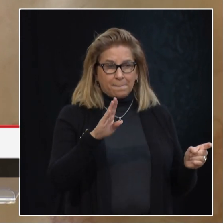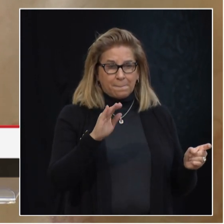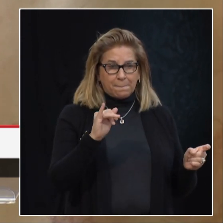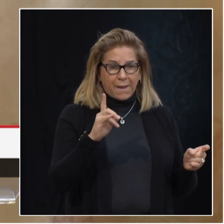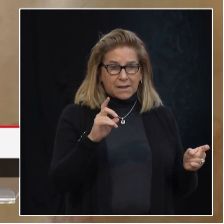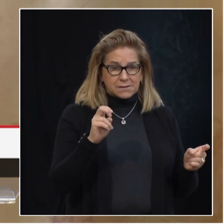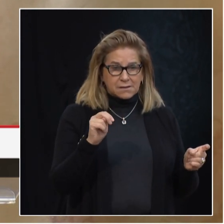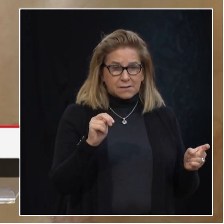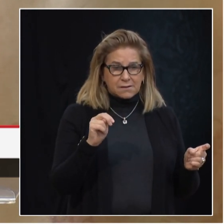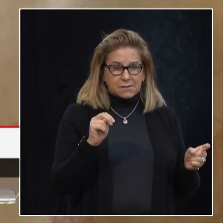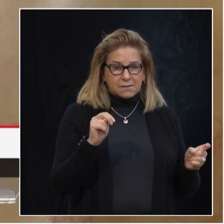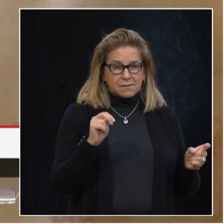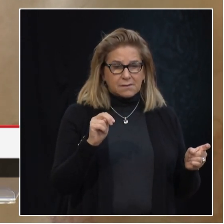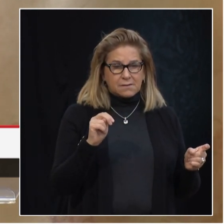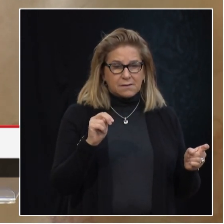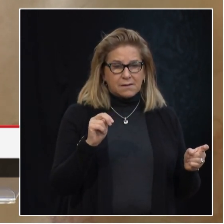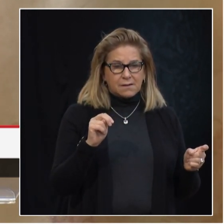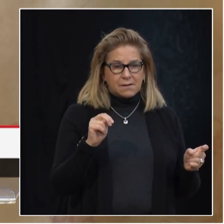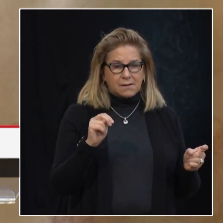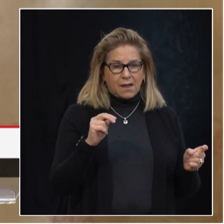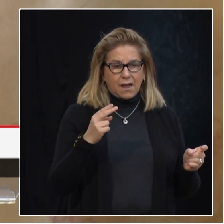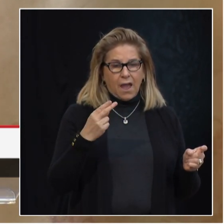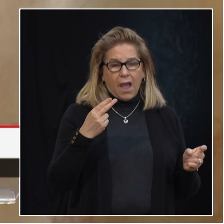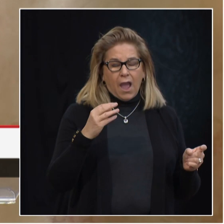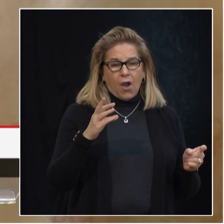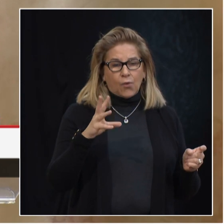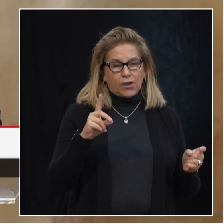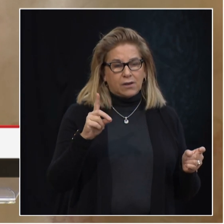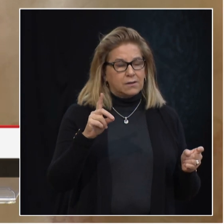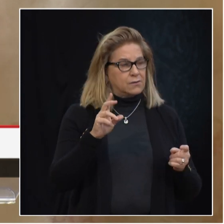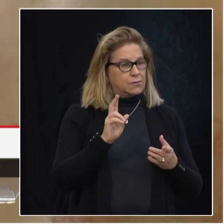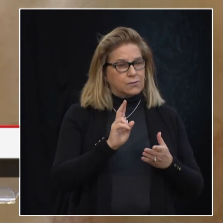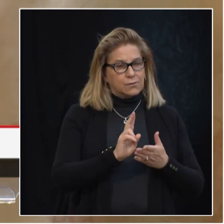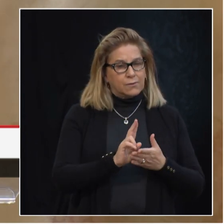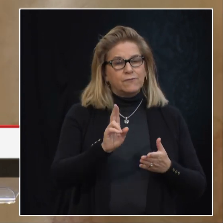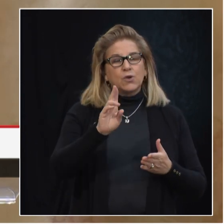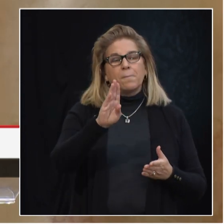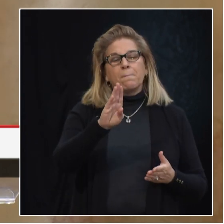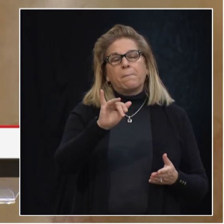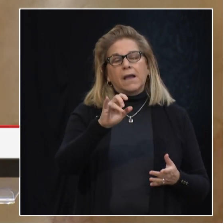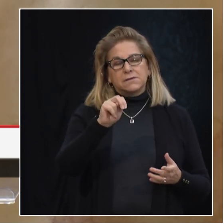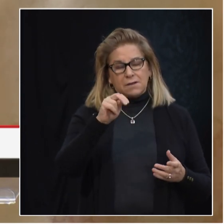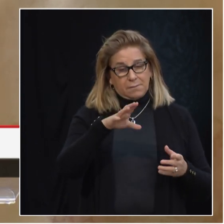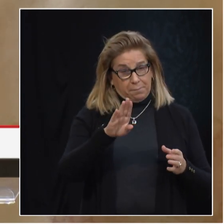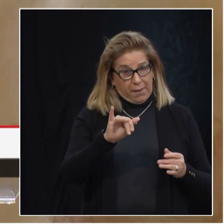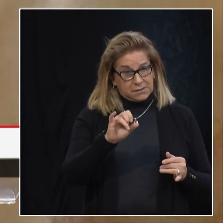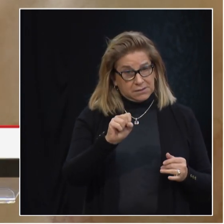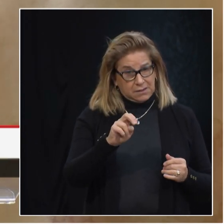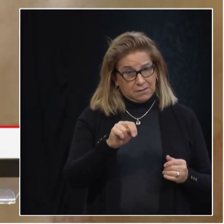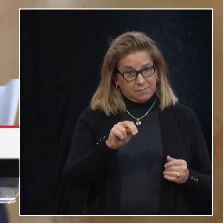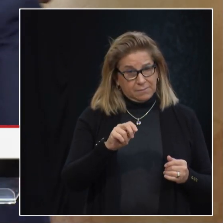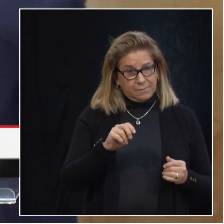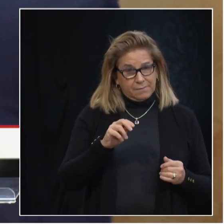o'clock. Go Bison. I'm going to give a one big H-U. You know. All right. Thank you, guys.